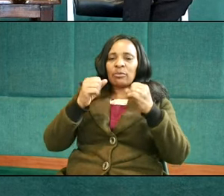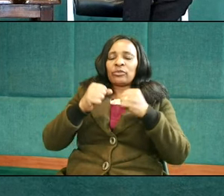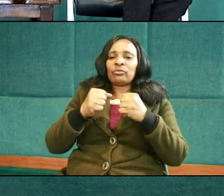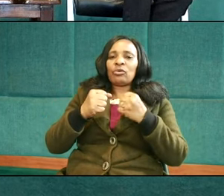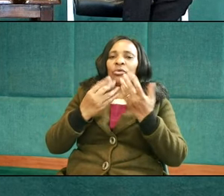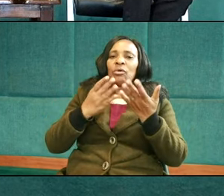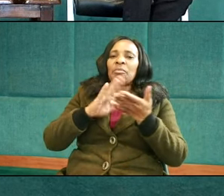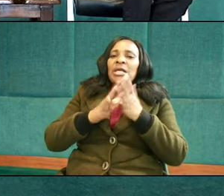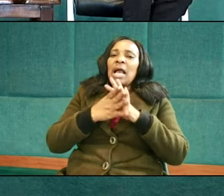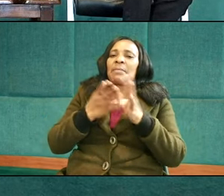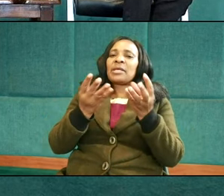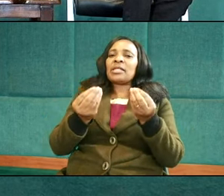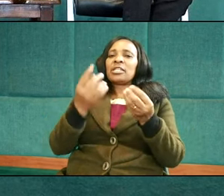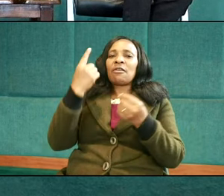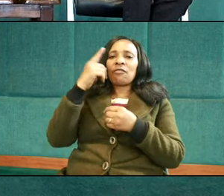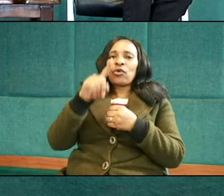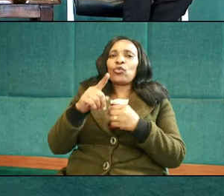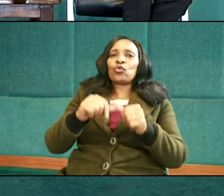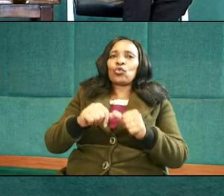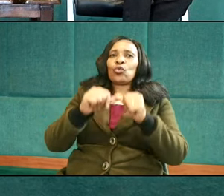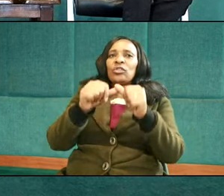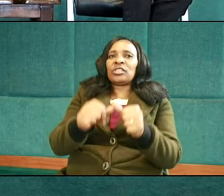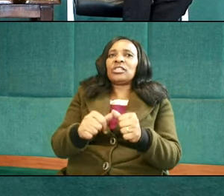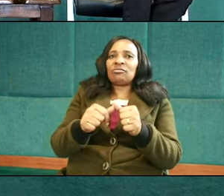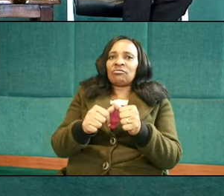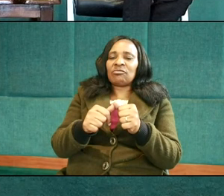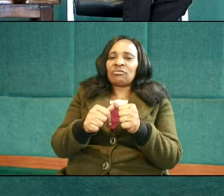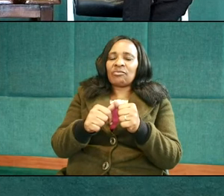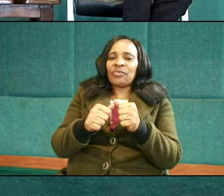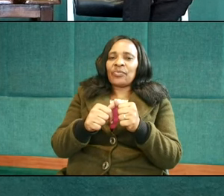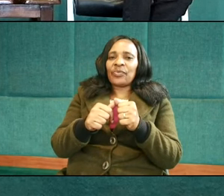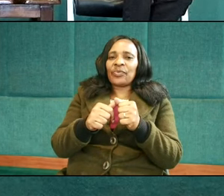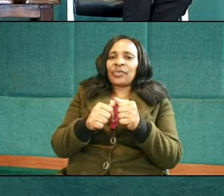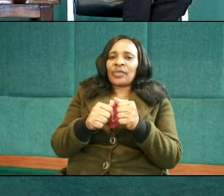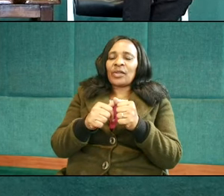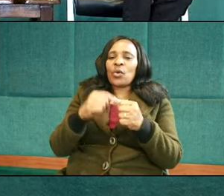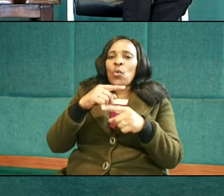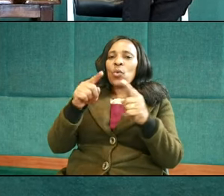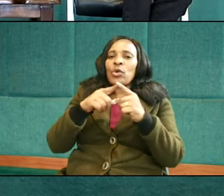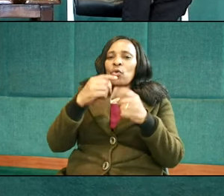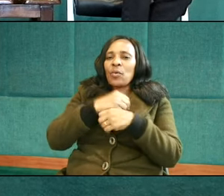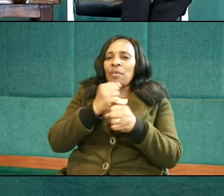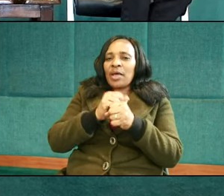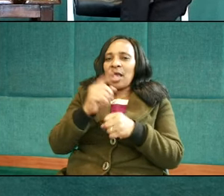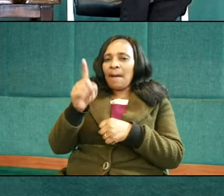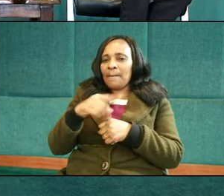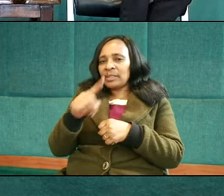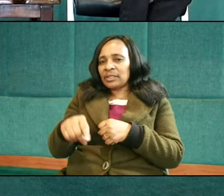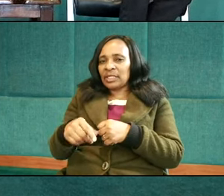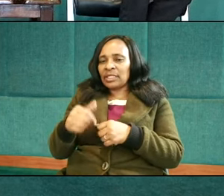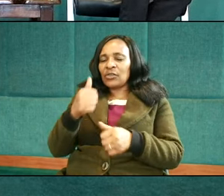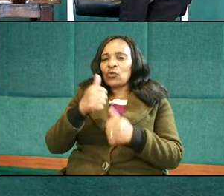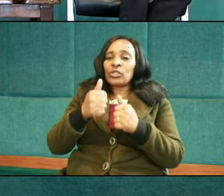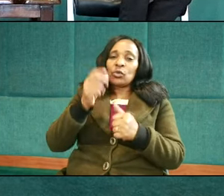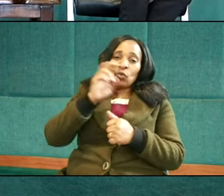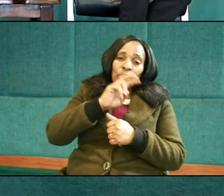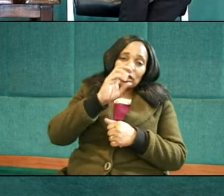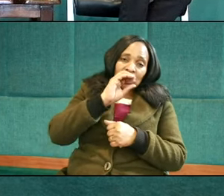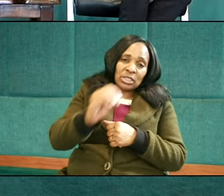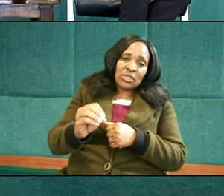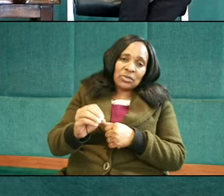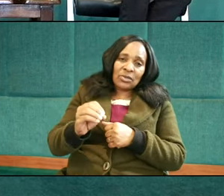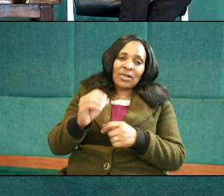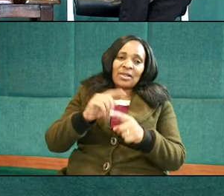it's going to be easier for you to continue on the path towards heaven. Because when you make a mistake that you might not even notice,